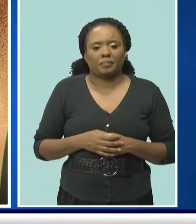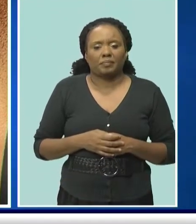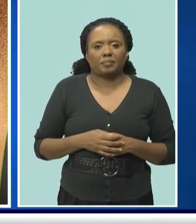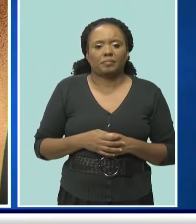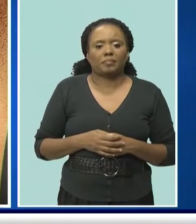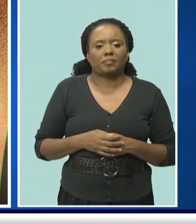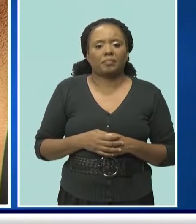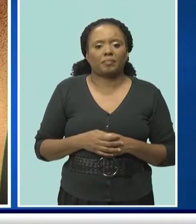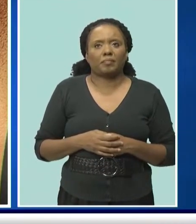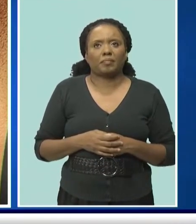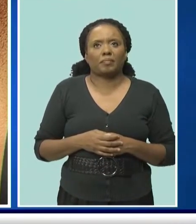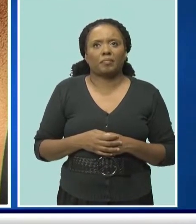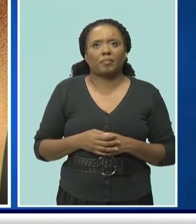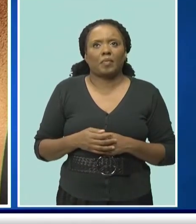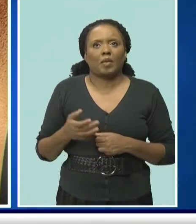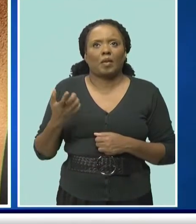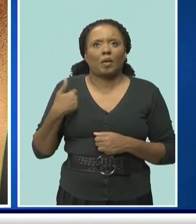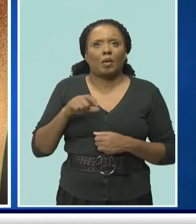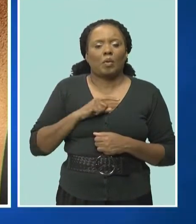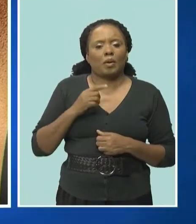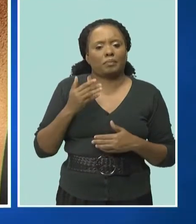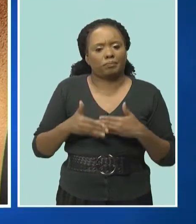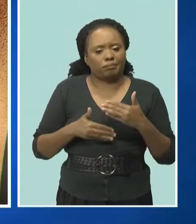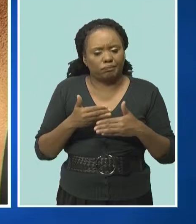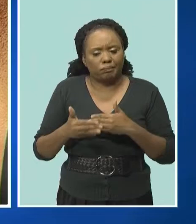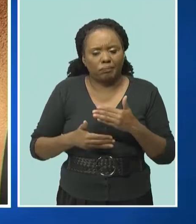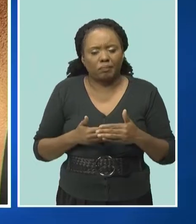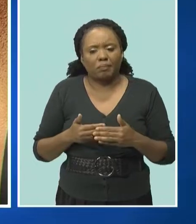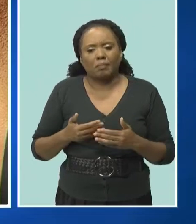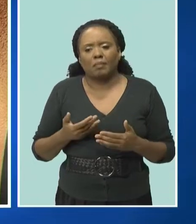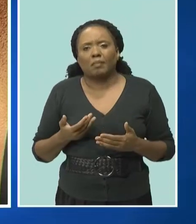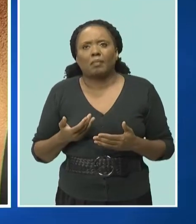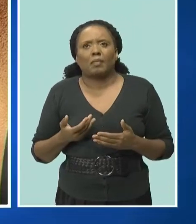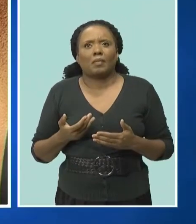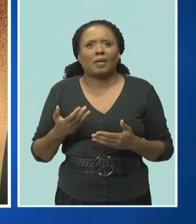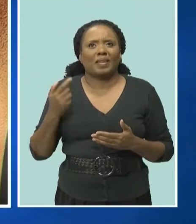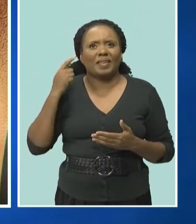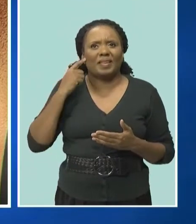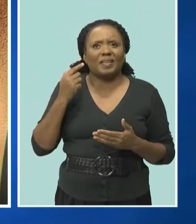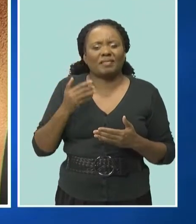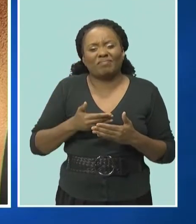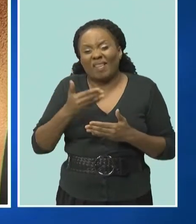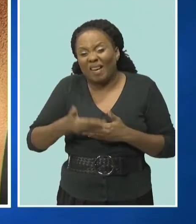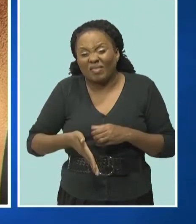don't know if it's post-pandemic or just pre-post-pandemic era,